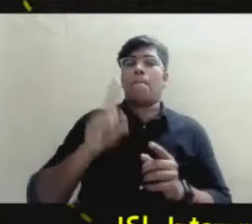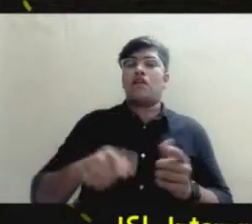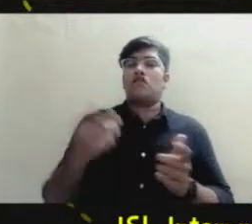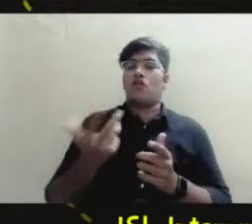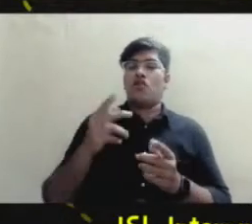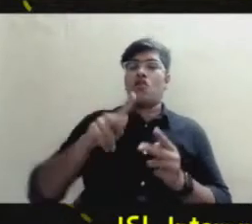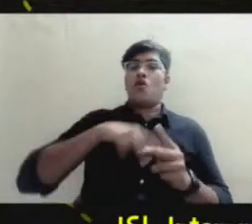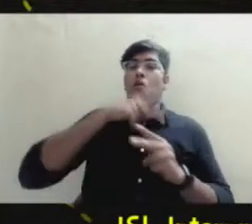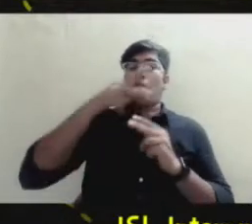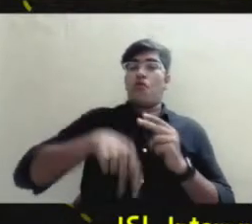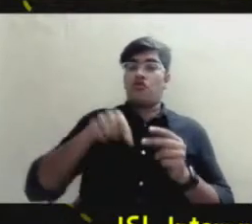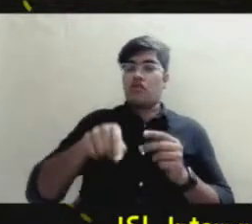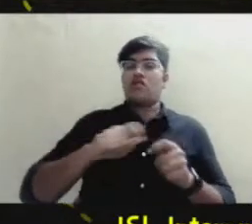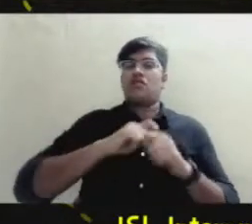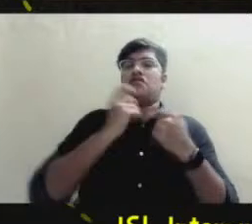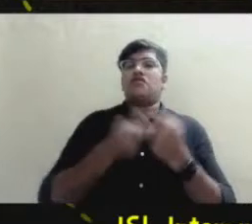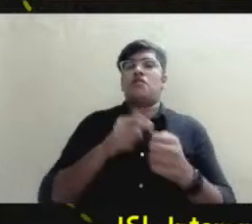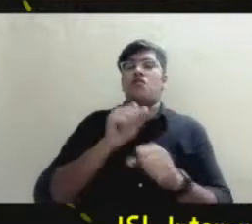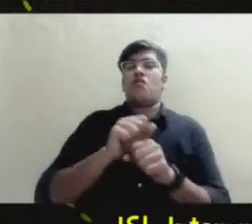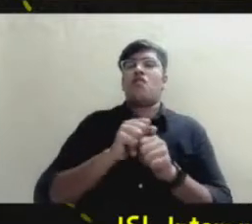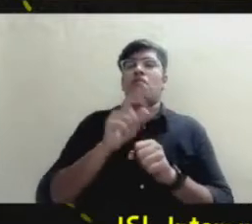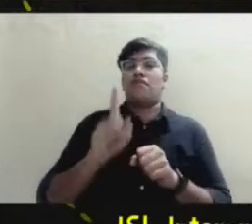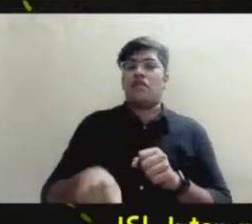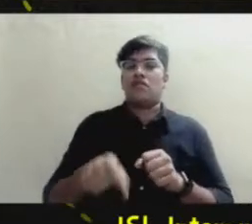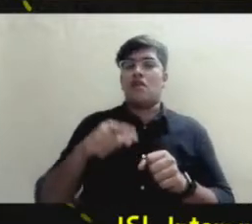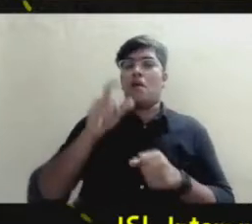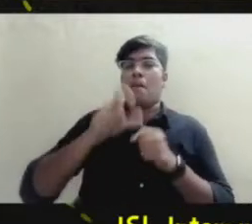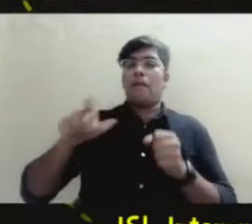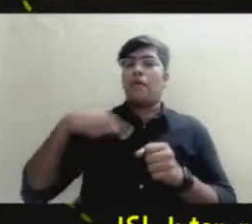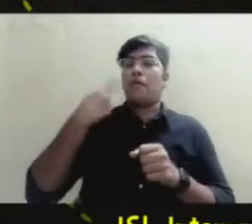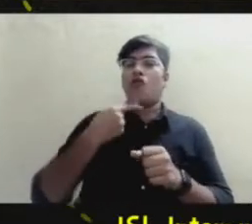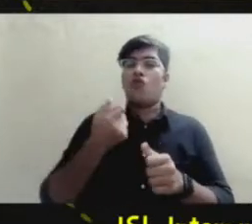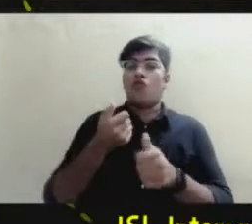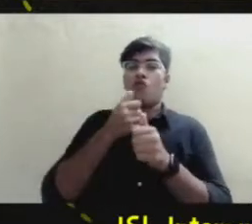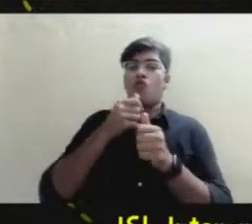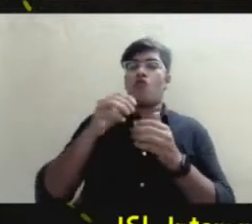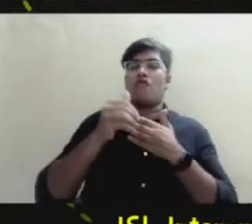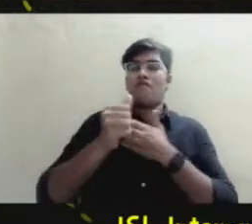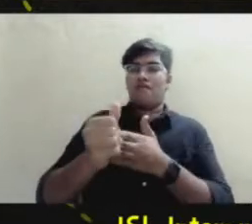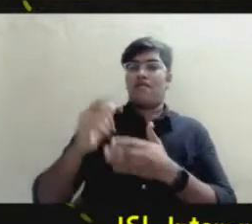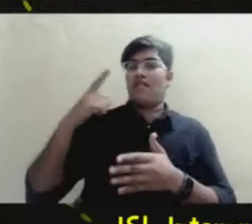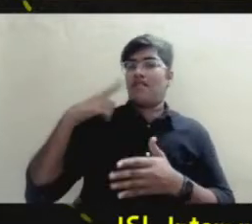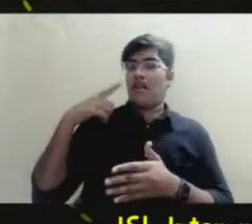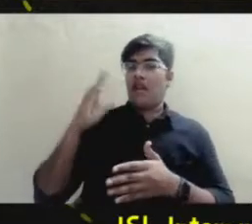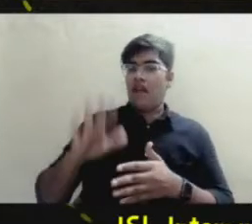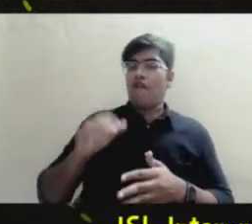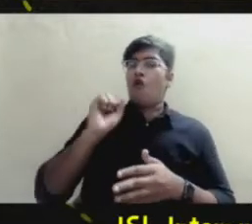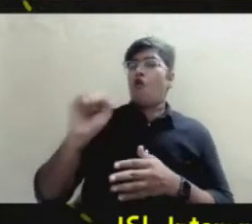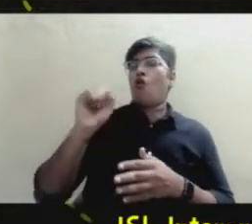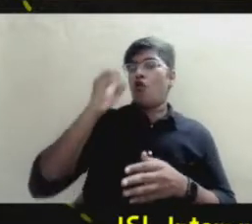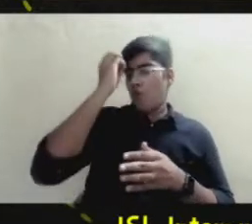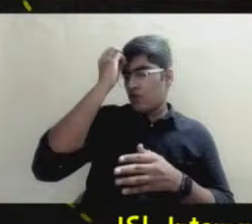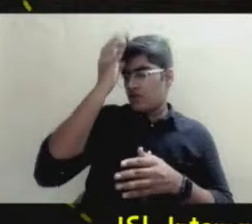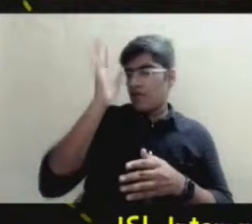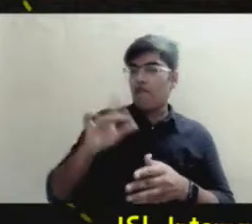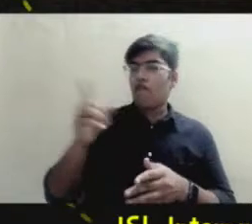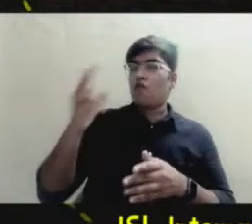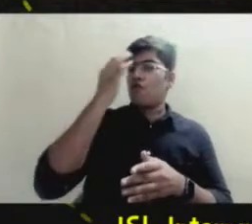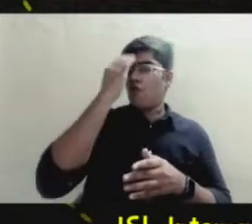are teamwork. And I feel that the people who head those do so with their own sense of wisdom and their own